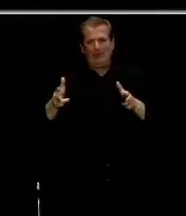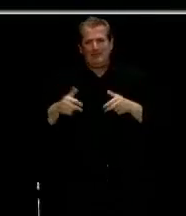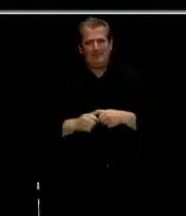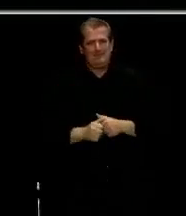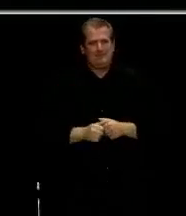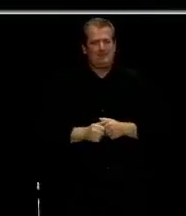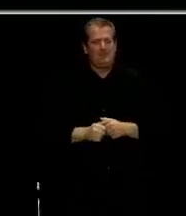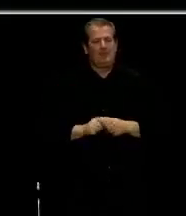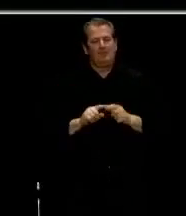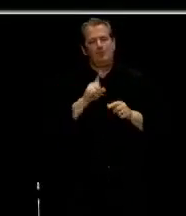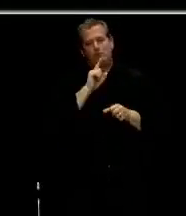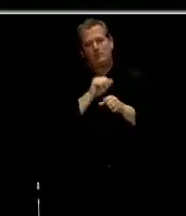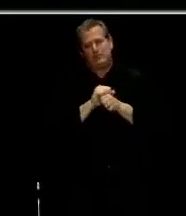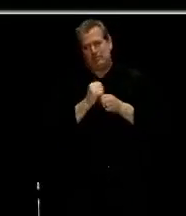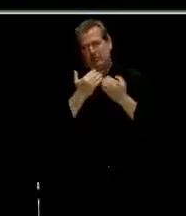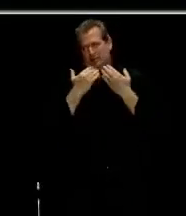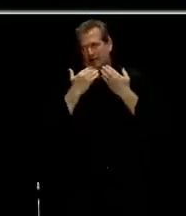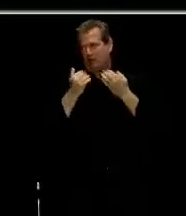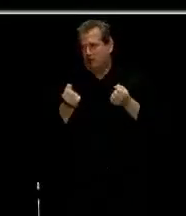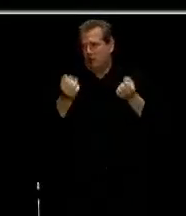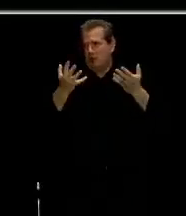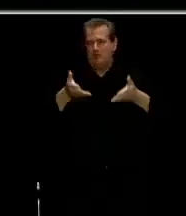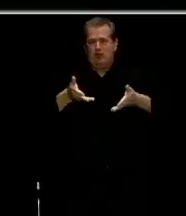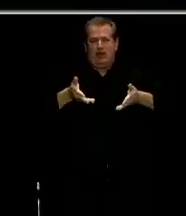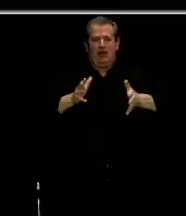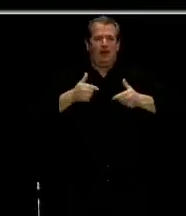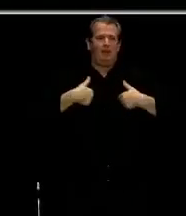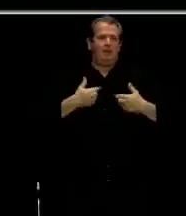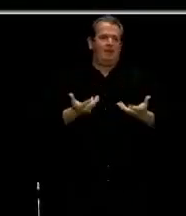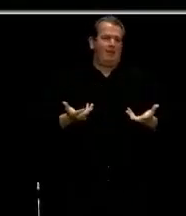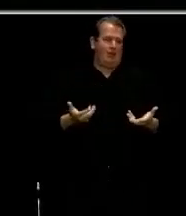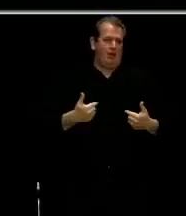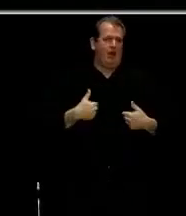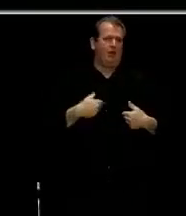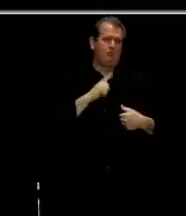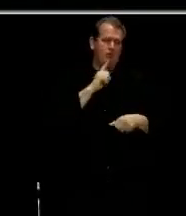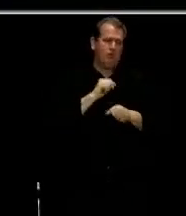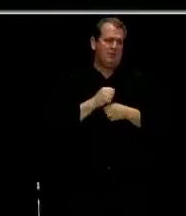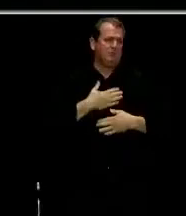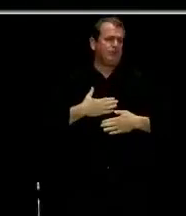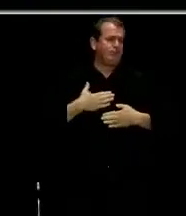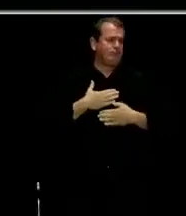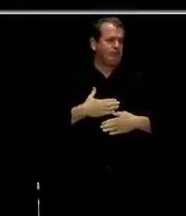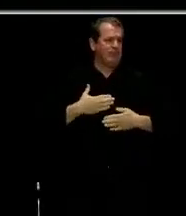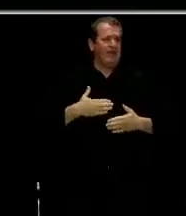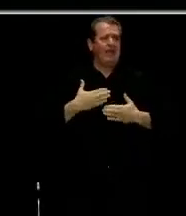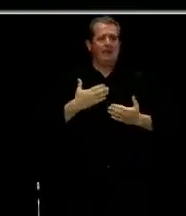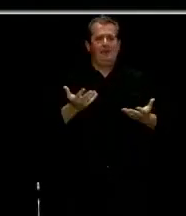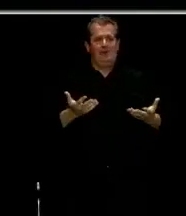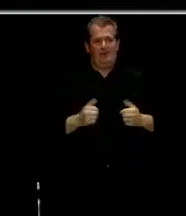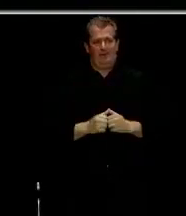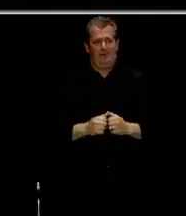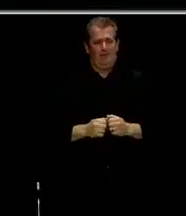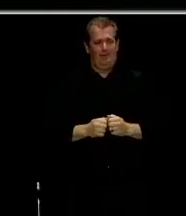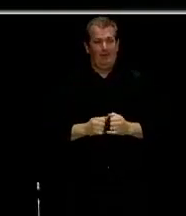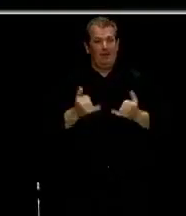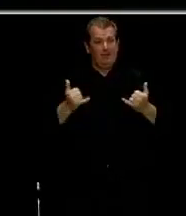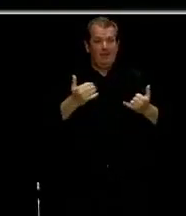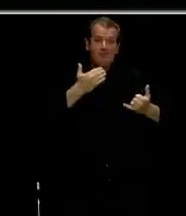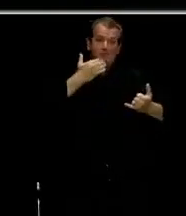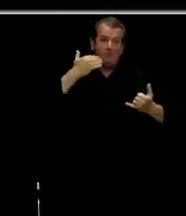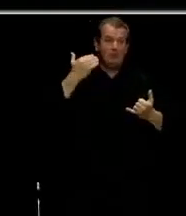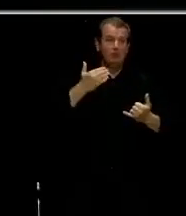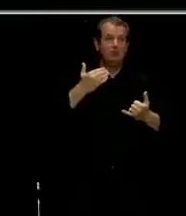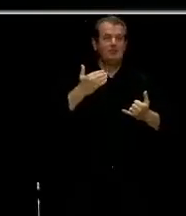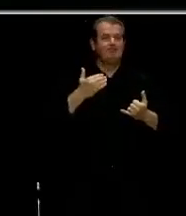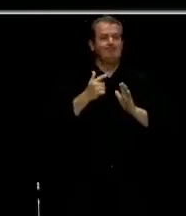truly, thank you for having me here. It's my pleasure to be here, and I'm really pleased that we have some great legislators